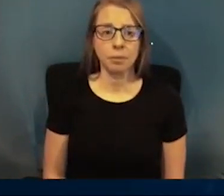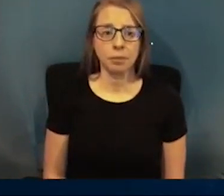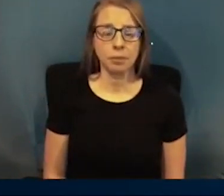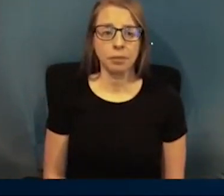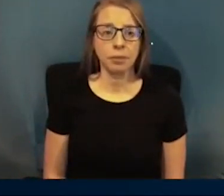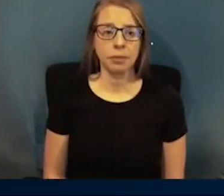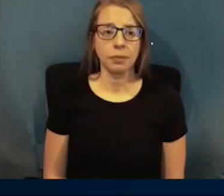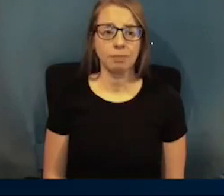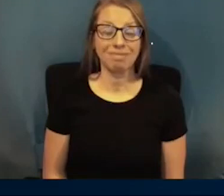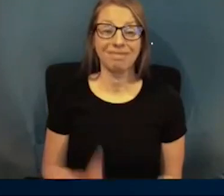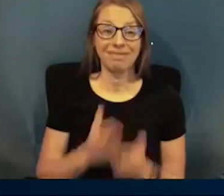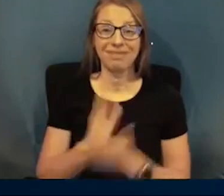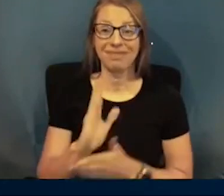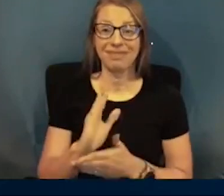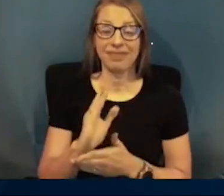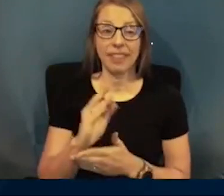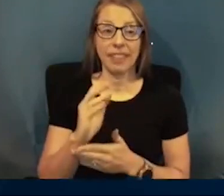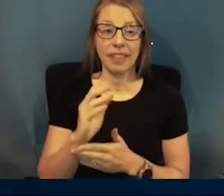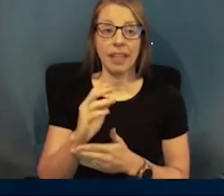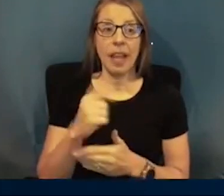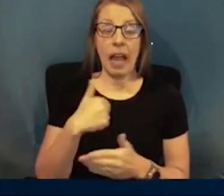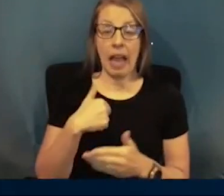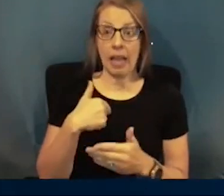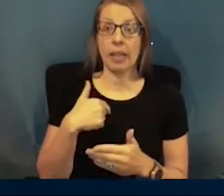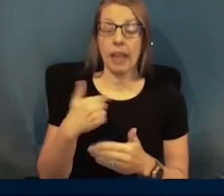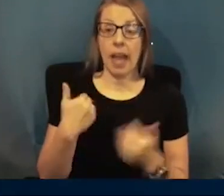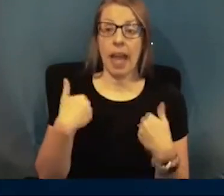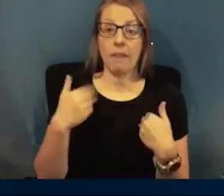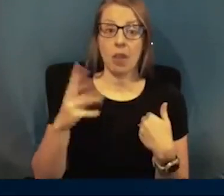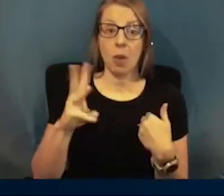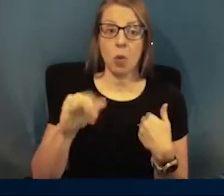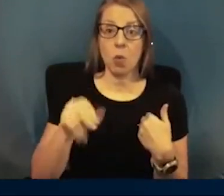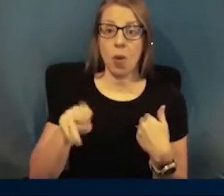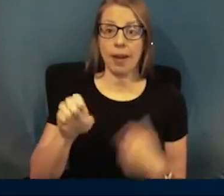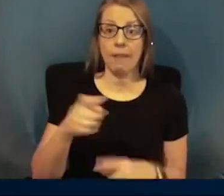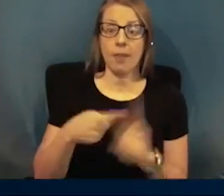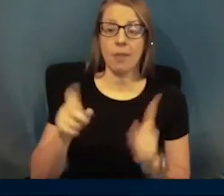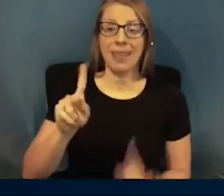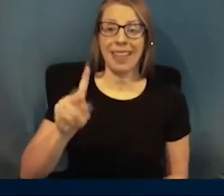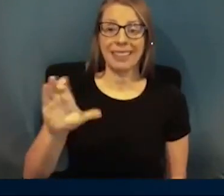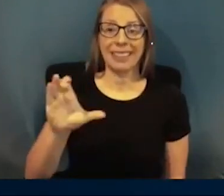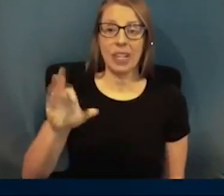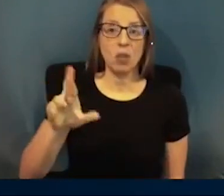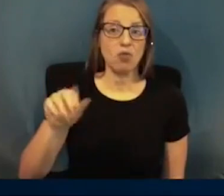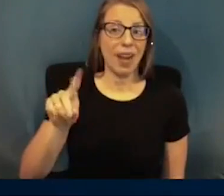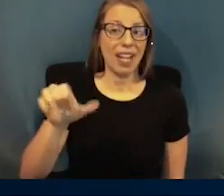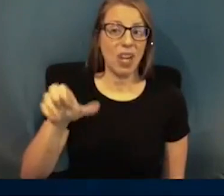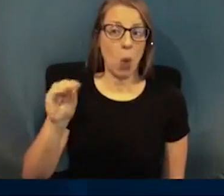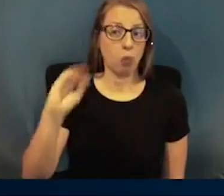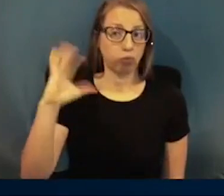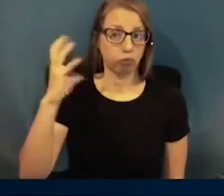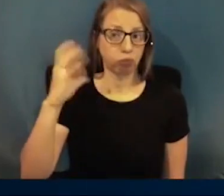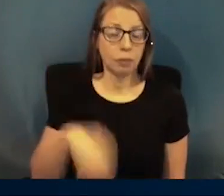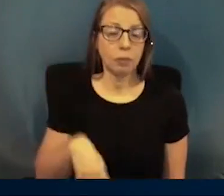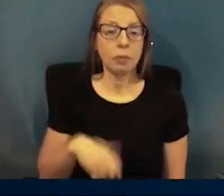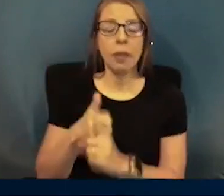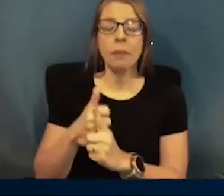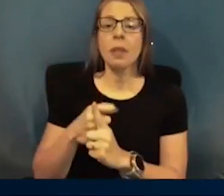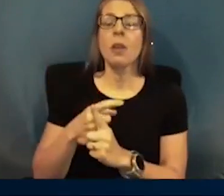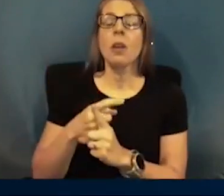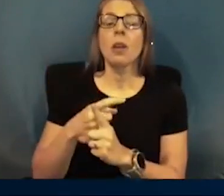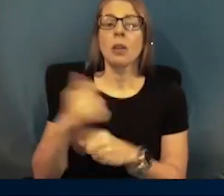All right, jump in if you have one. I do have one from Wayne with KLKC Radio. He had a couple of people call in with similar